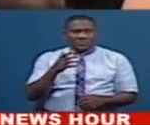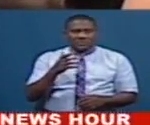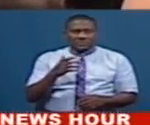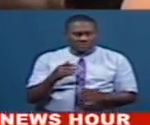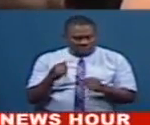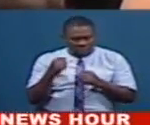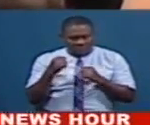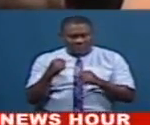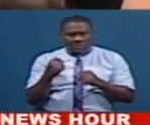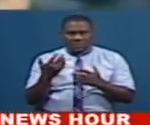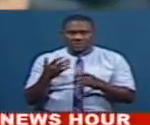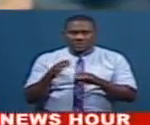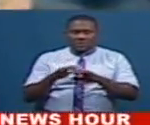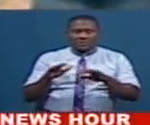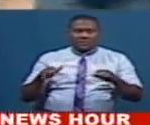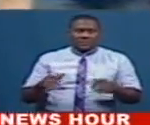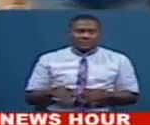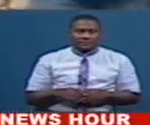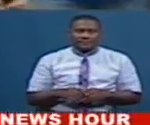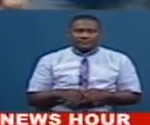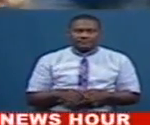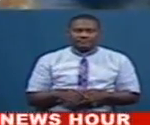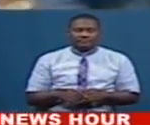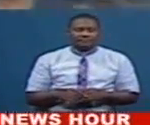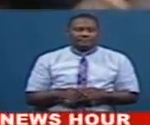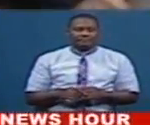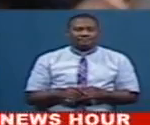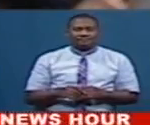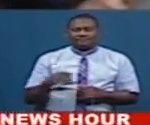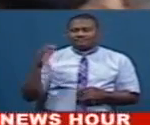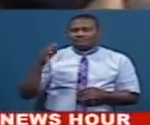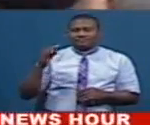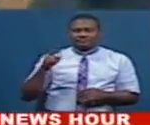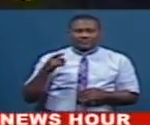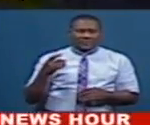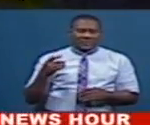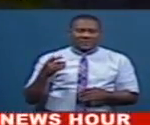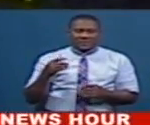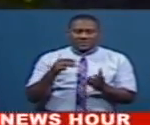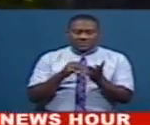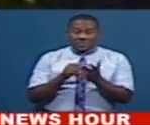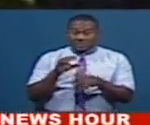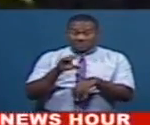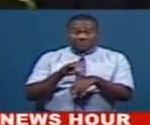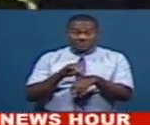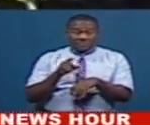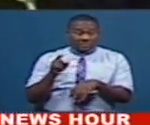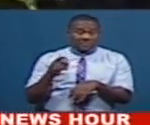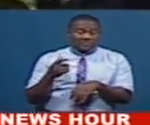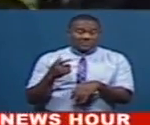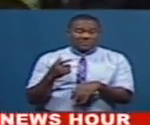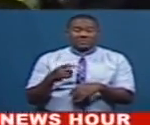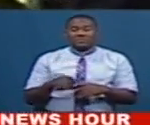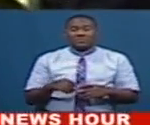the resilience of our children. In a sermon, the Kumasi Diocesan Bishop of the Methodist Church, Right Reverend